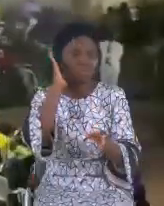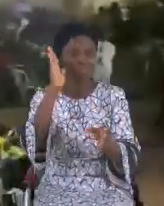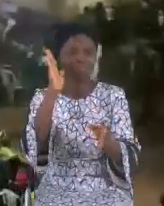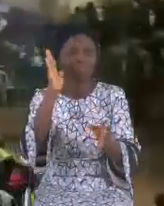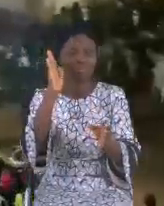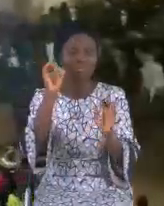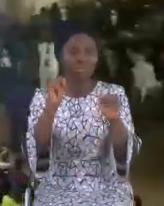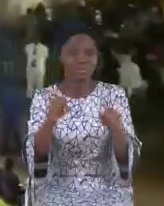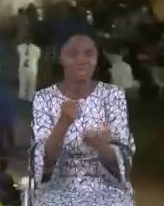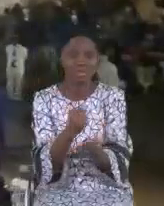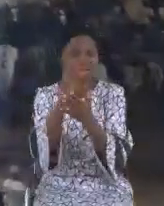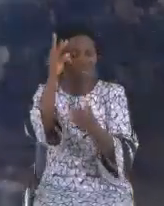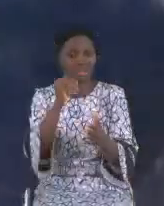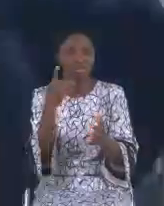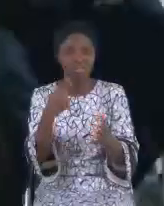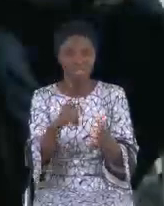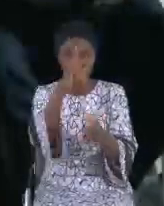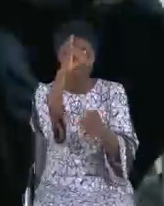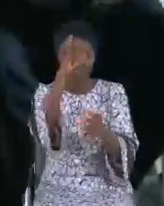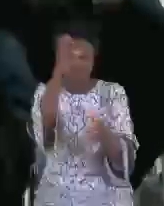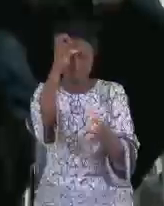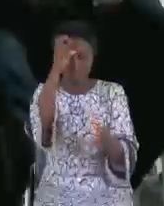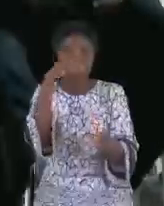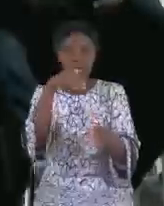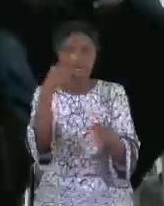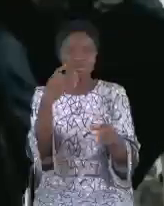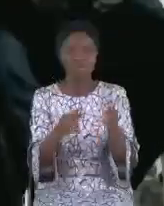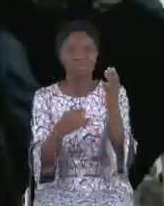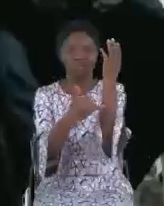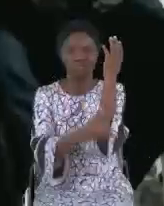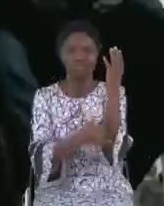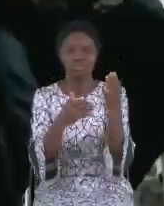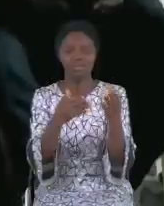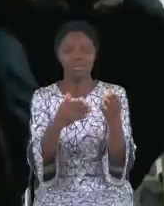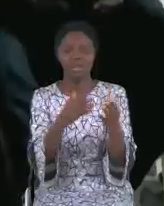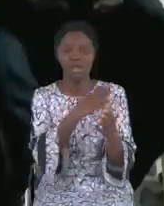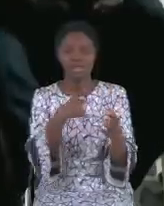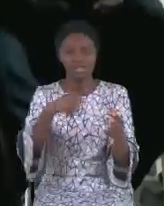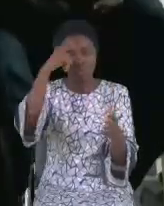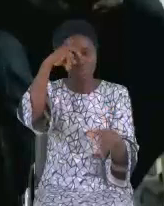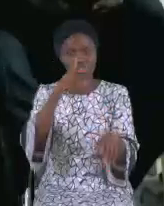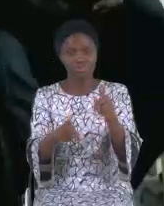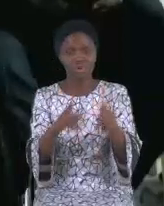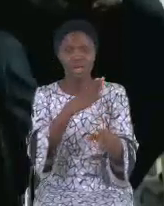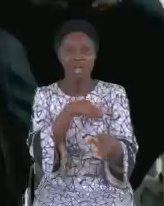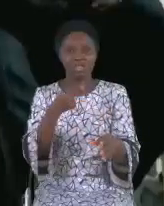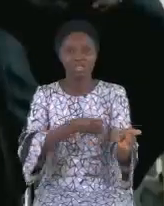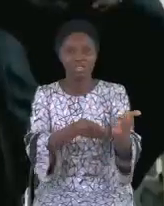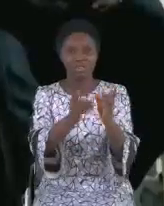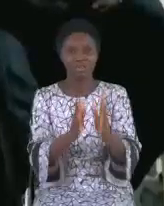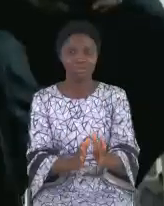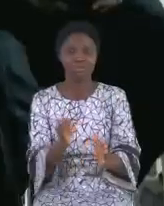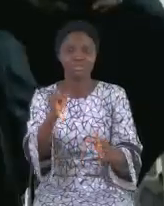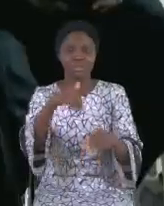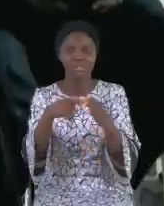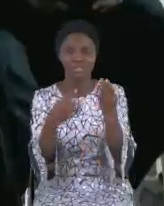land and the wise people of the land and the directors in the land and the controllers in